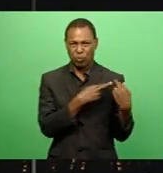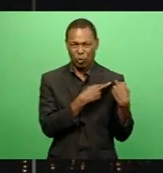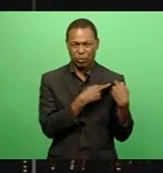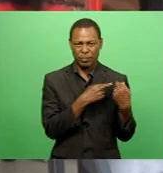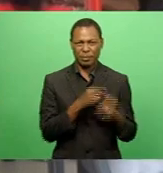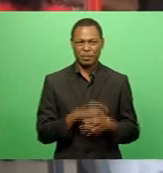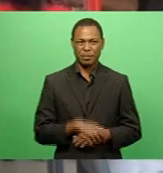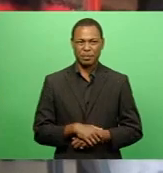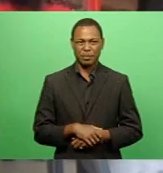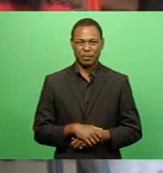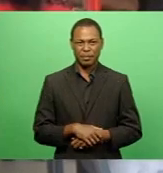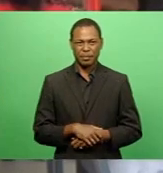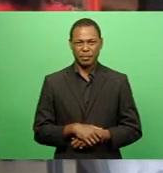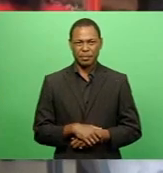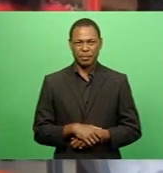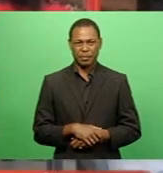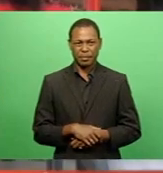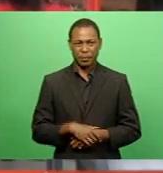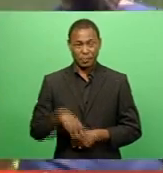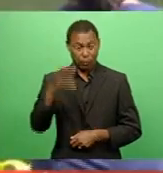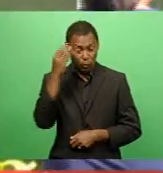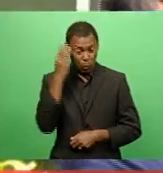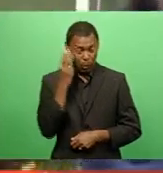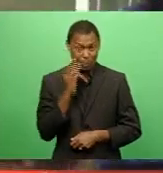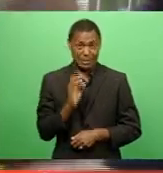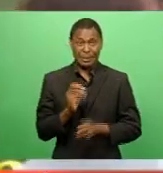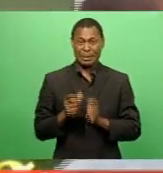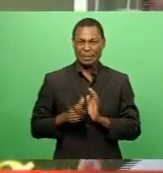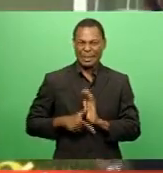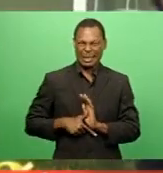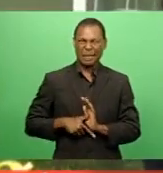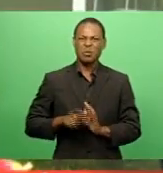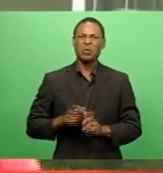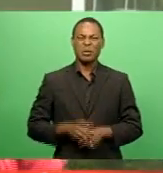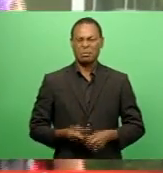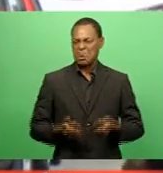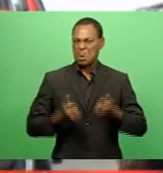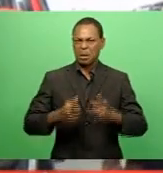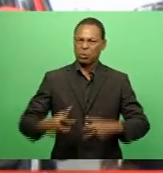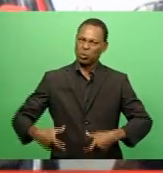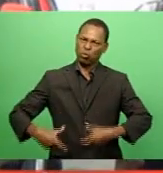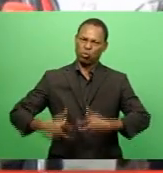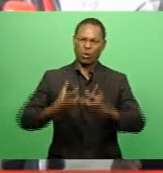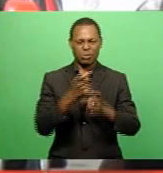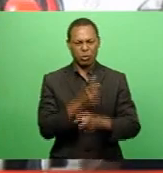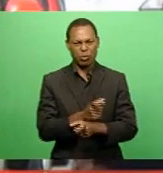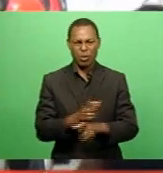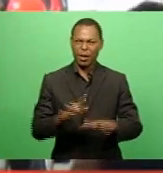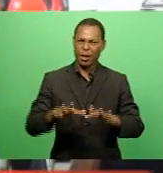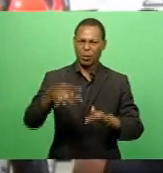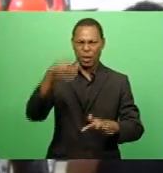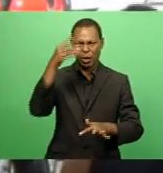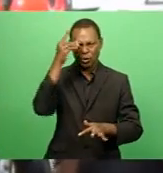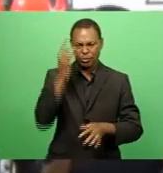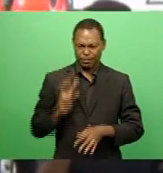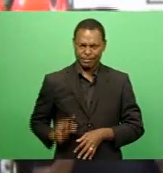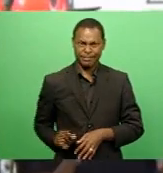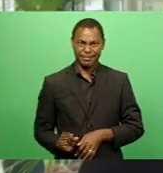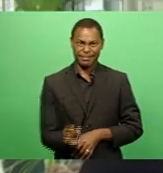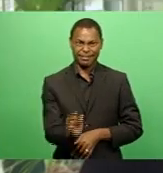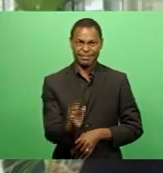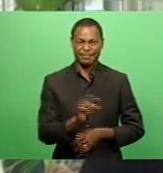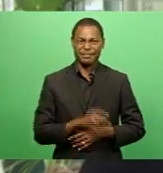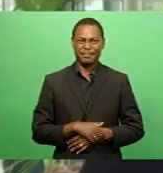reports. Women sometimes face multiple challenges in their career and education path. It's, wanting